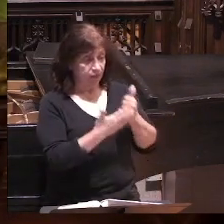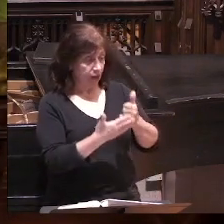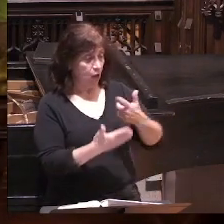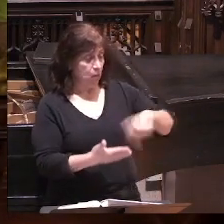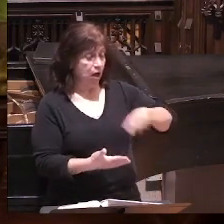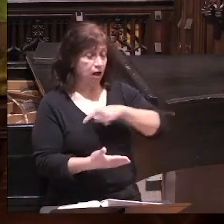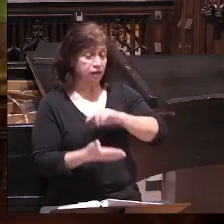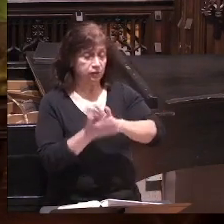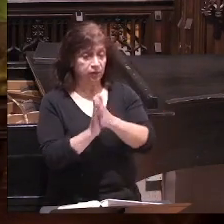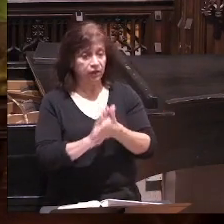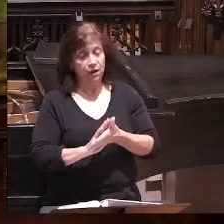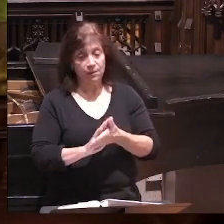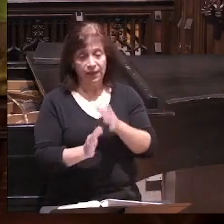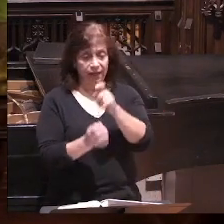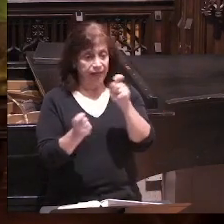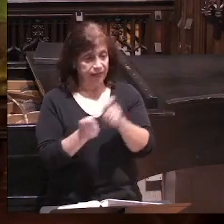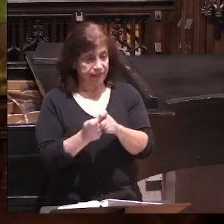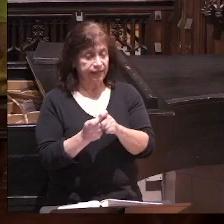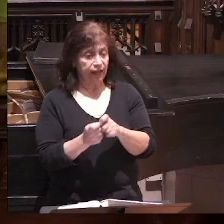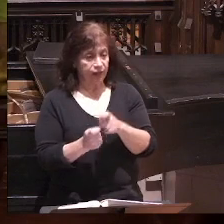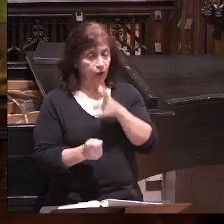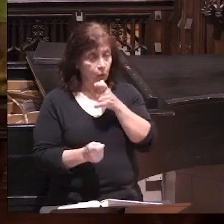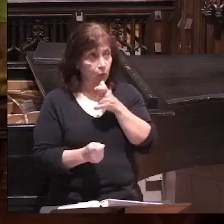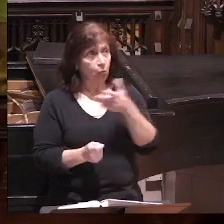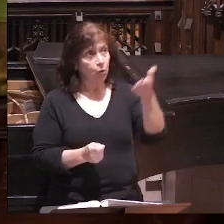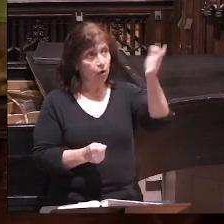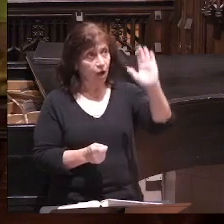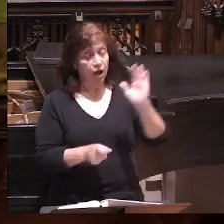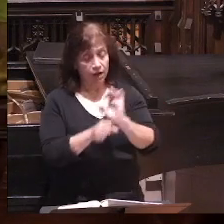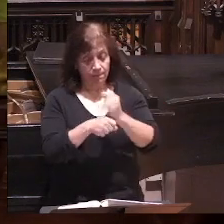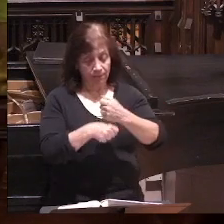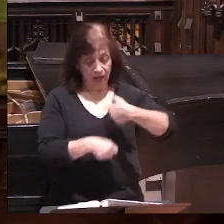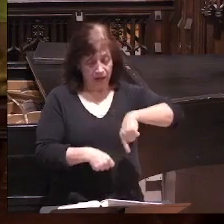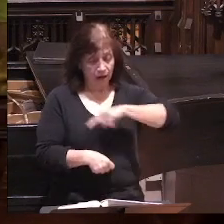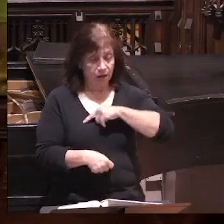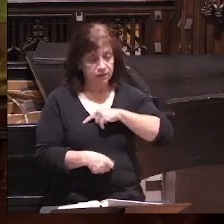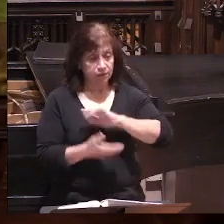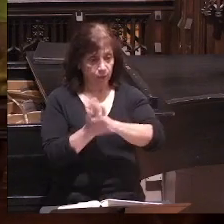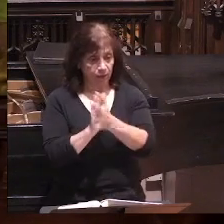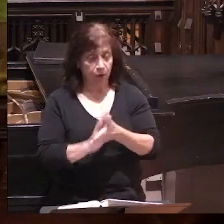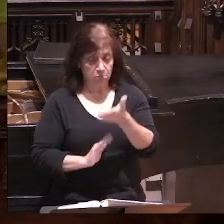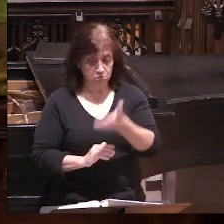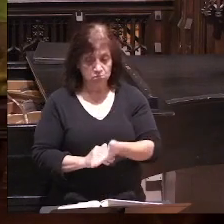be exactly who it is God created us to be.